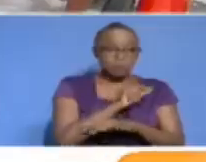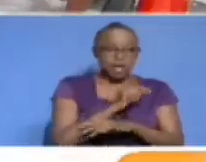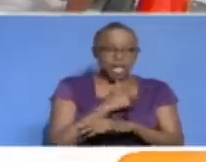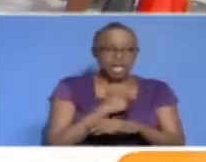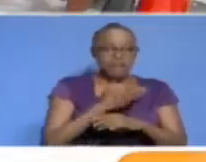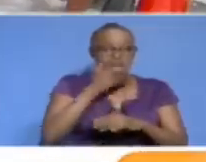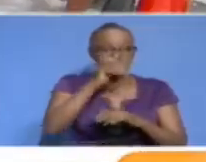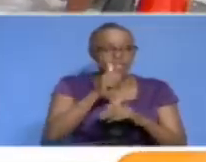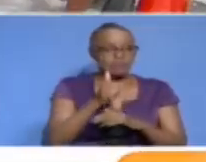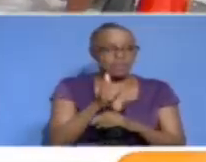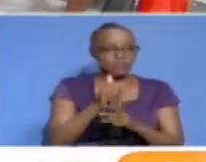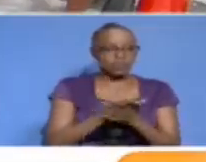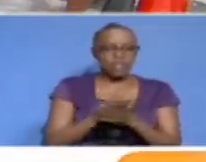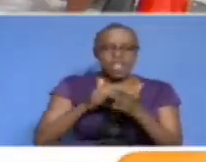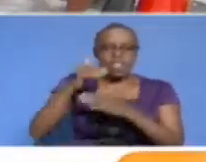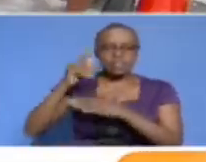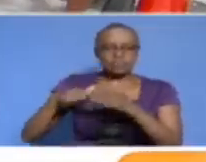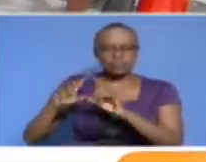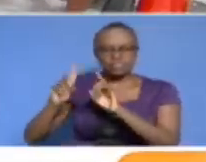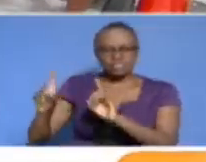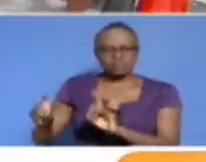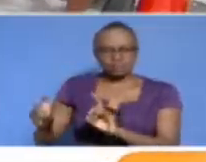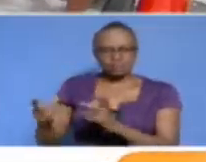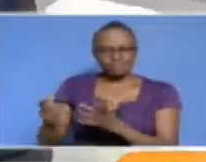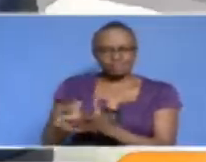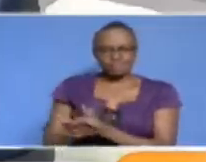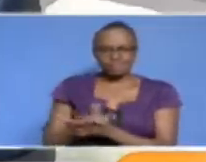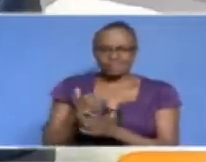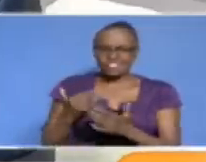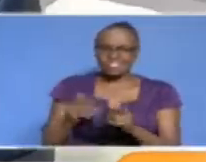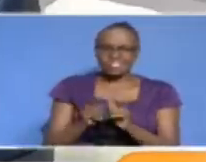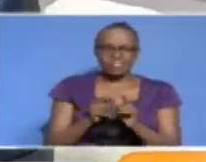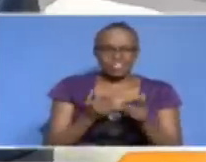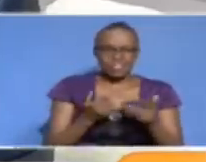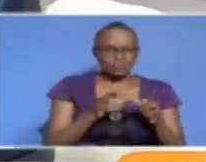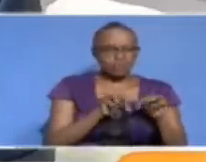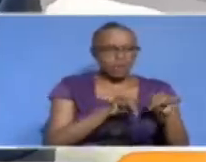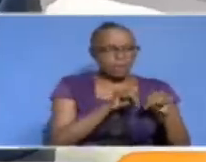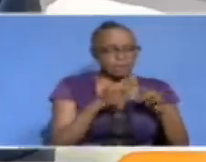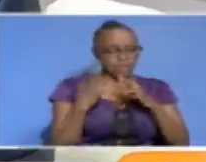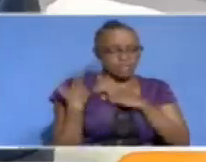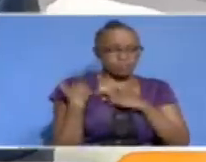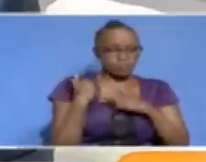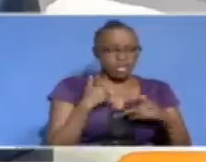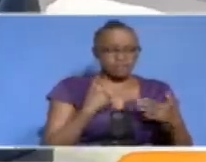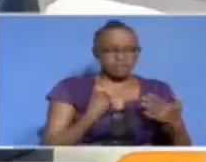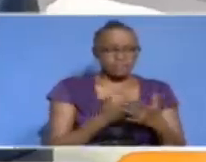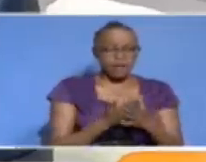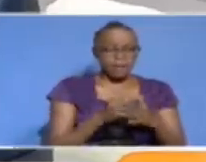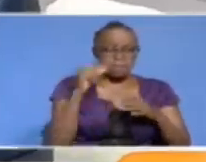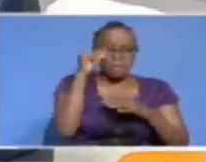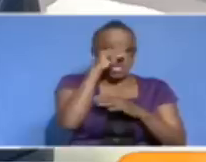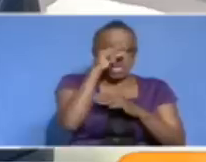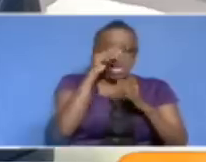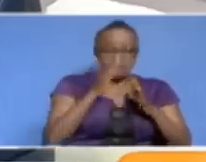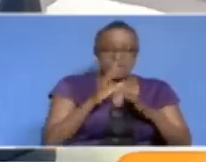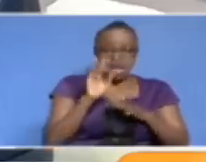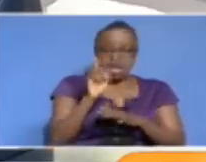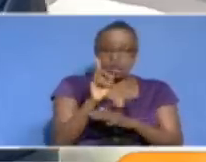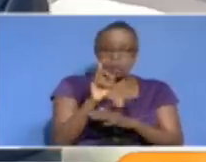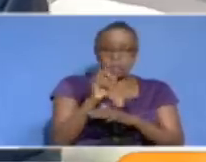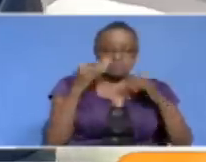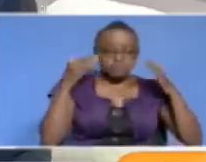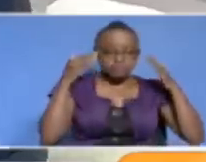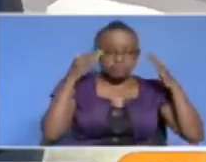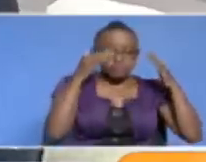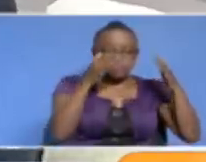answered my question. Yes. What's next? For now, I've got a mandate. Yeah? I'm the governor of Nairobi. Let me focus